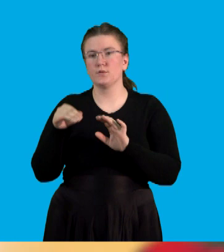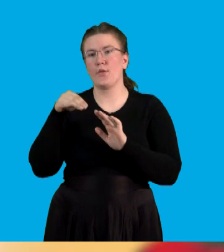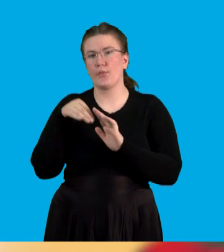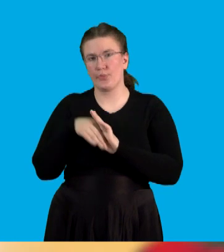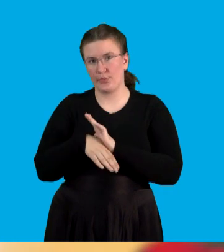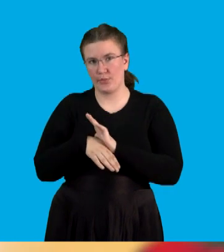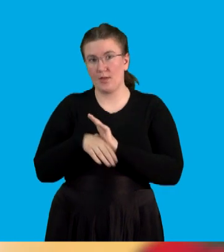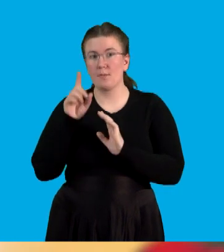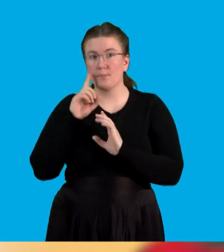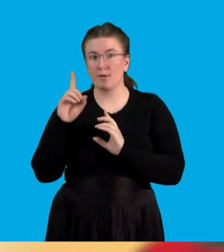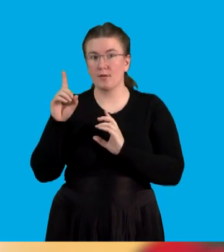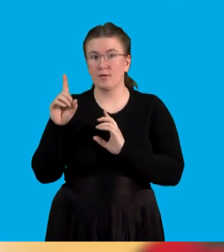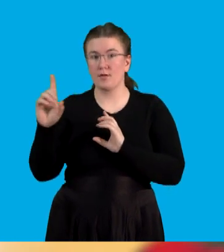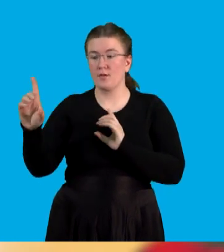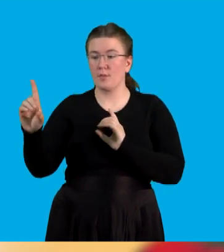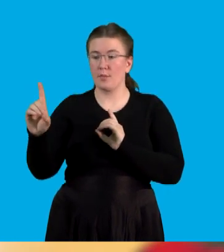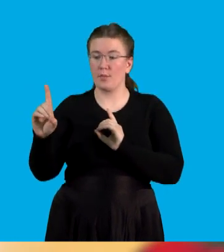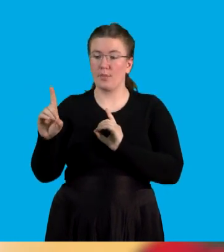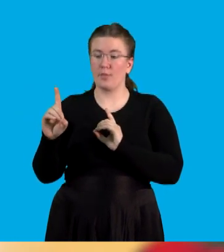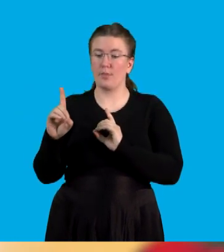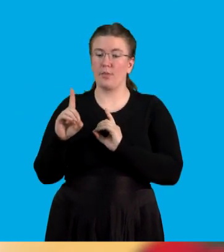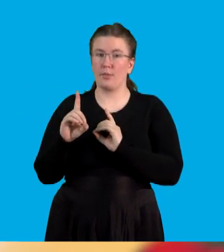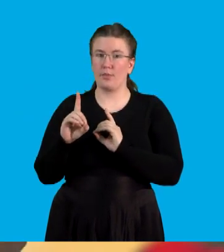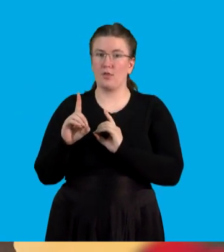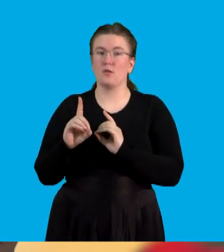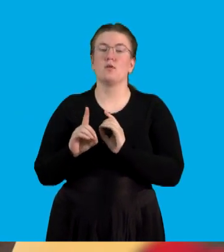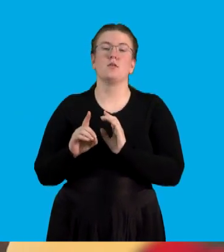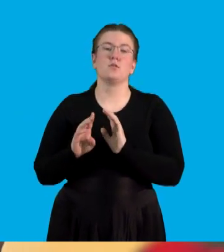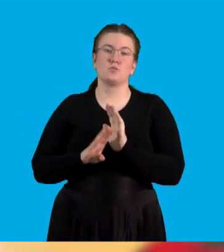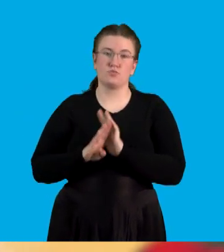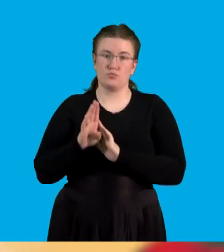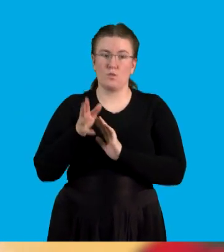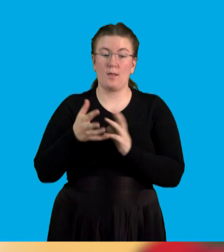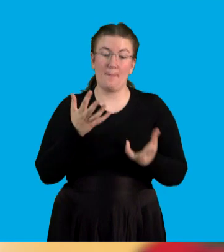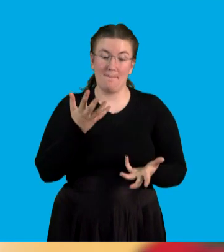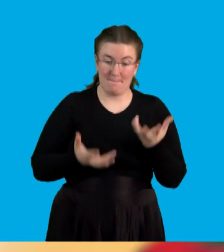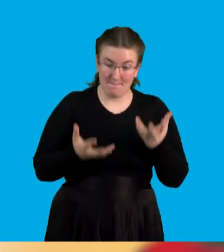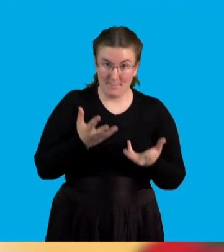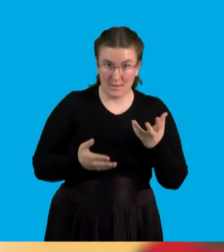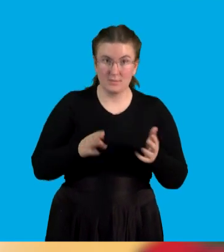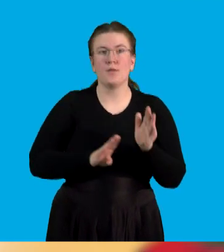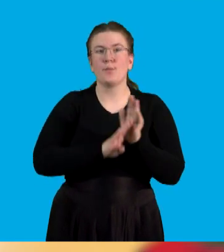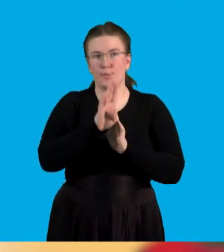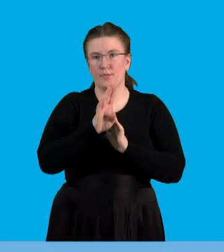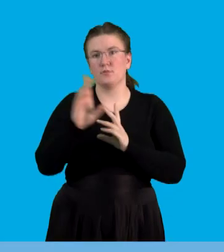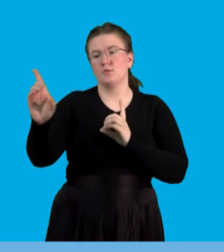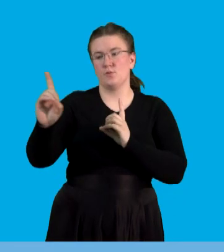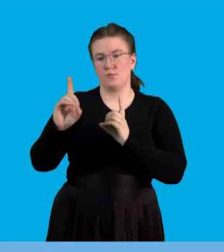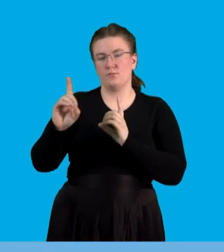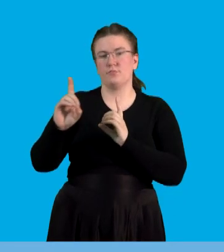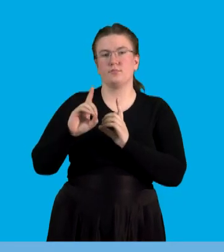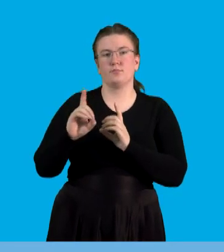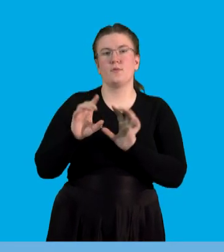the mass of the two objects increases, the force of attraction is also going to be increasing. So